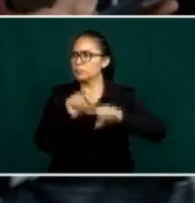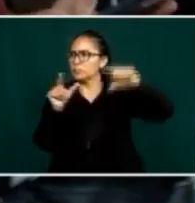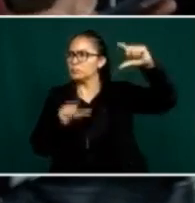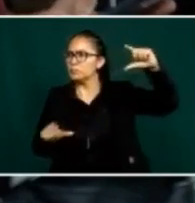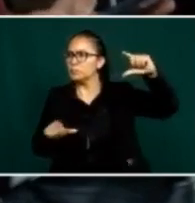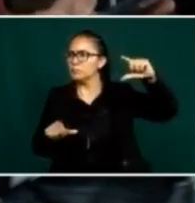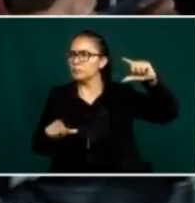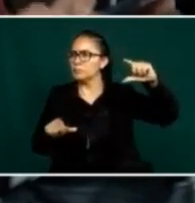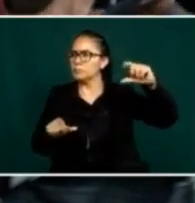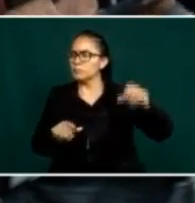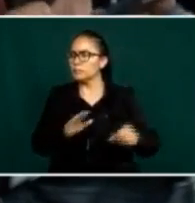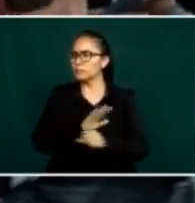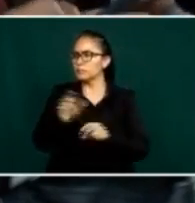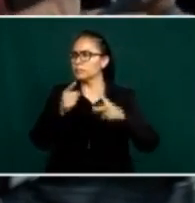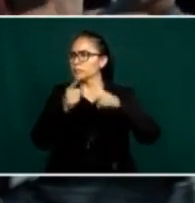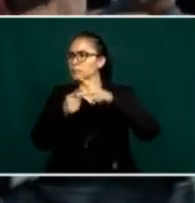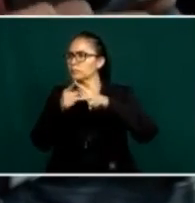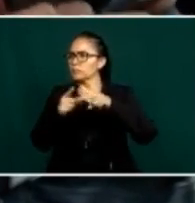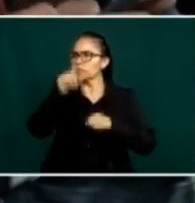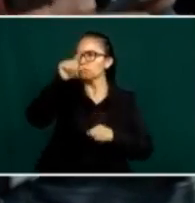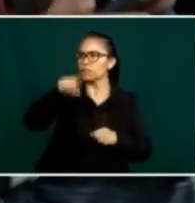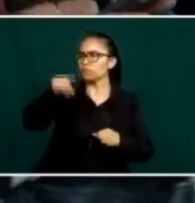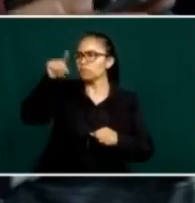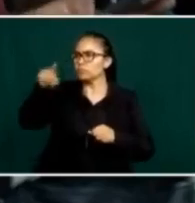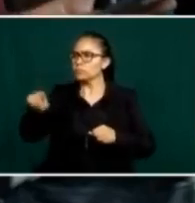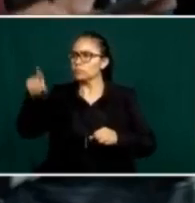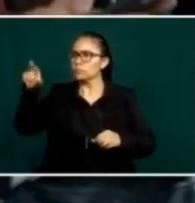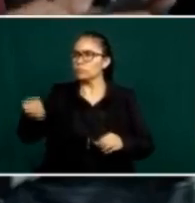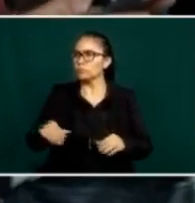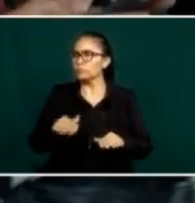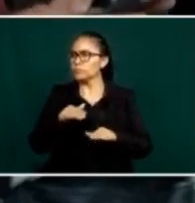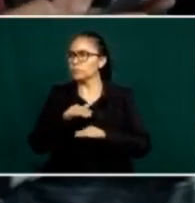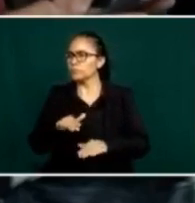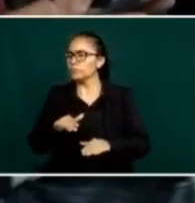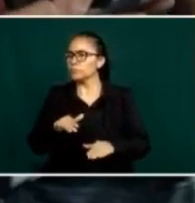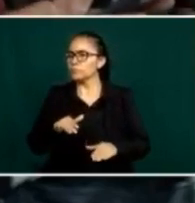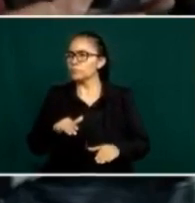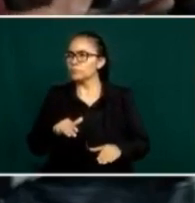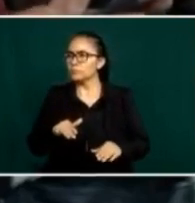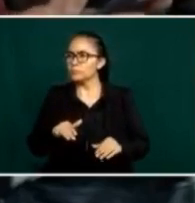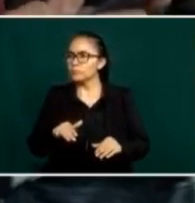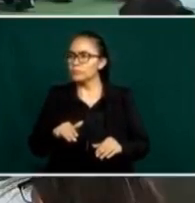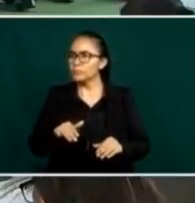They're saying it's a recession, according to Bank of America Merrill Lynch.